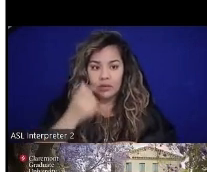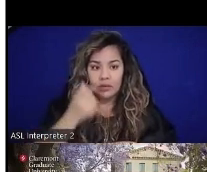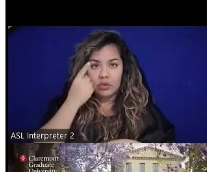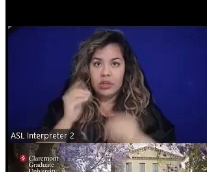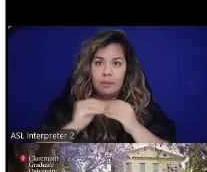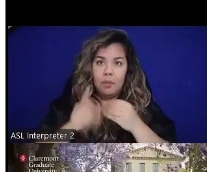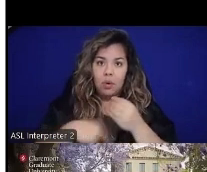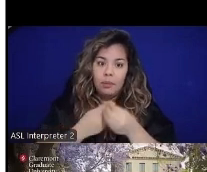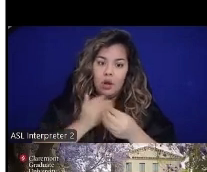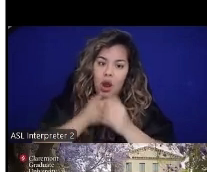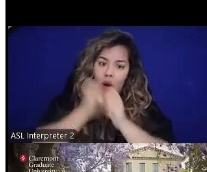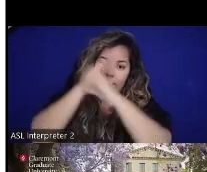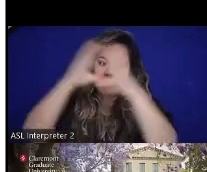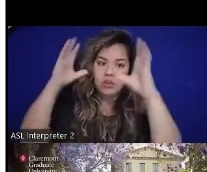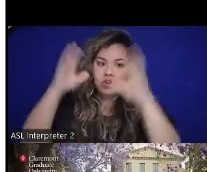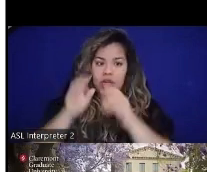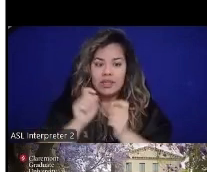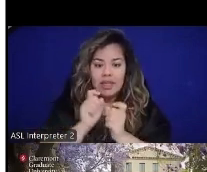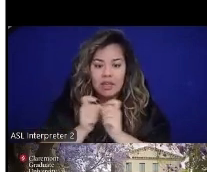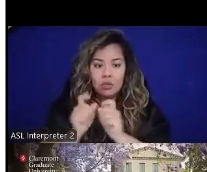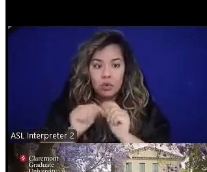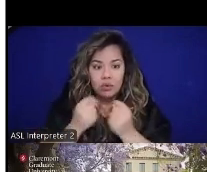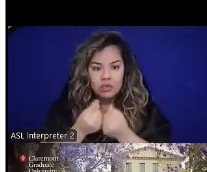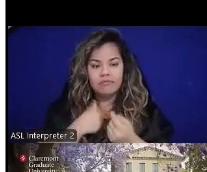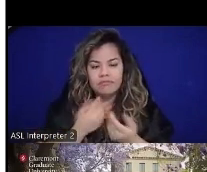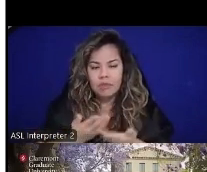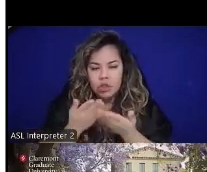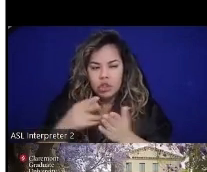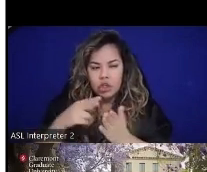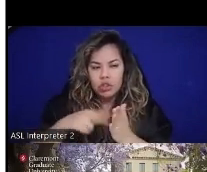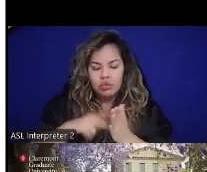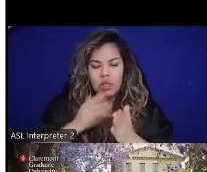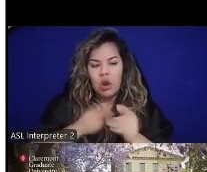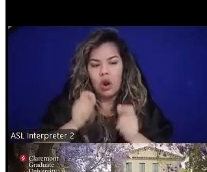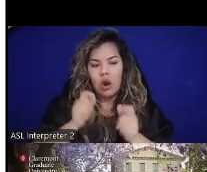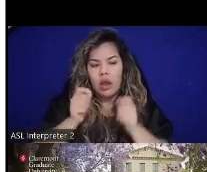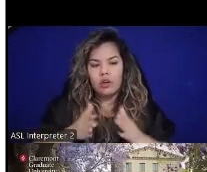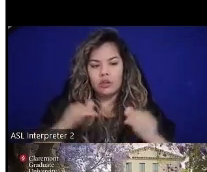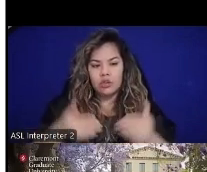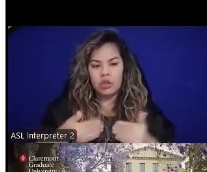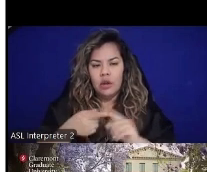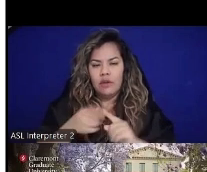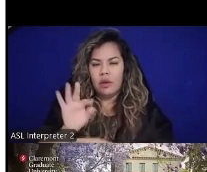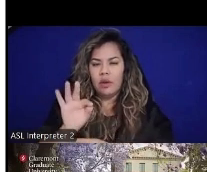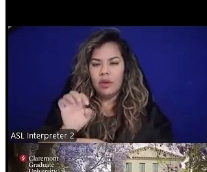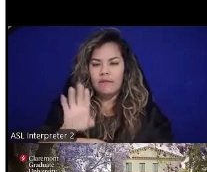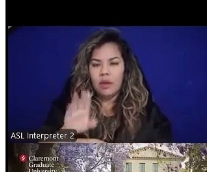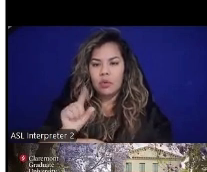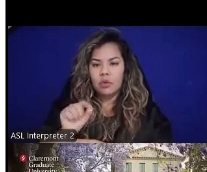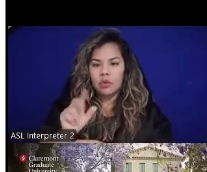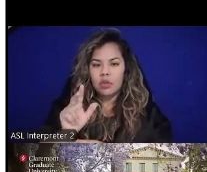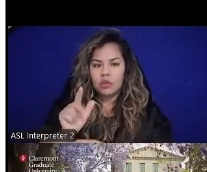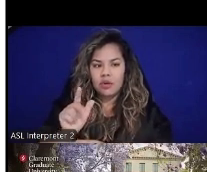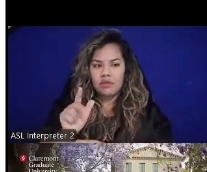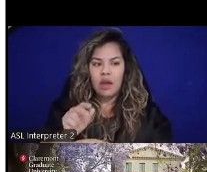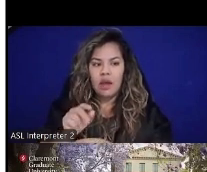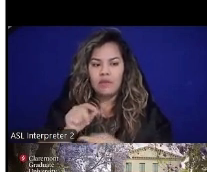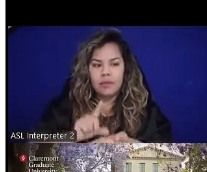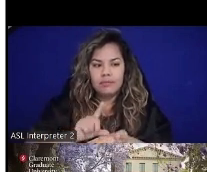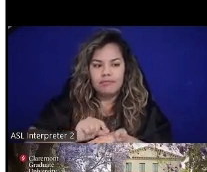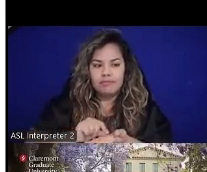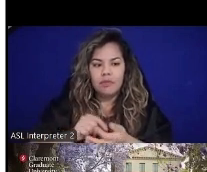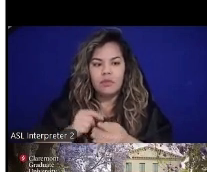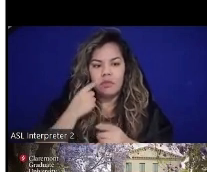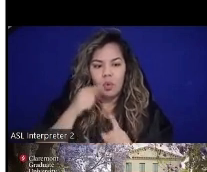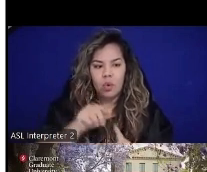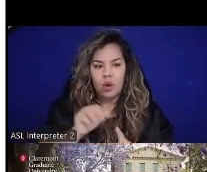recommend reading our editor's introduction from the February 2025 issue of AERJ, in which